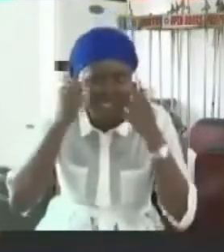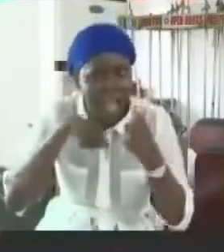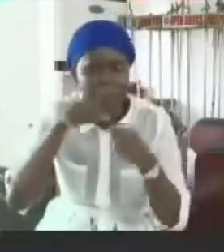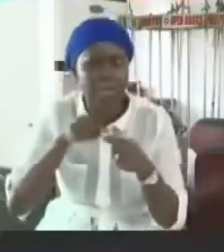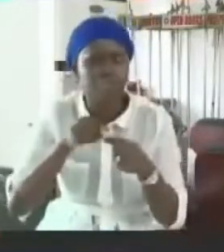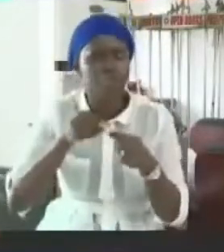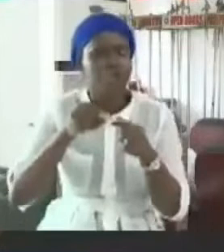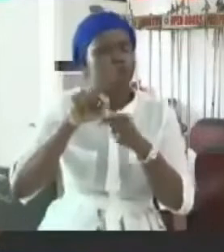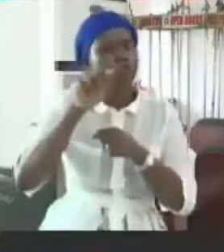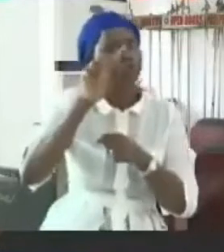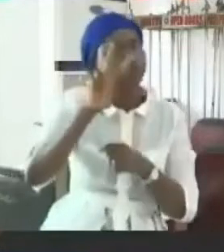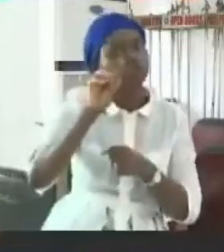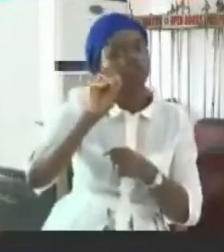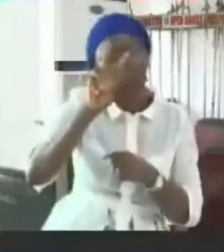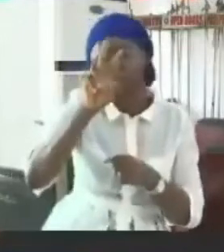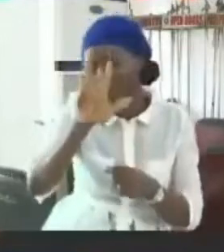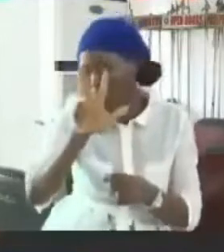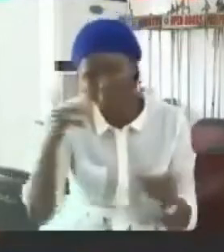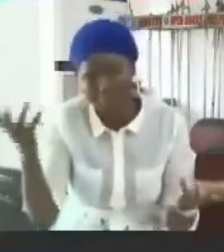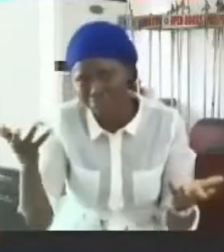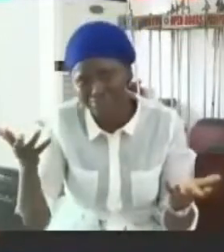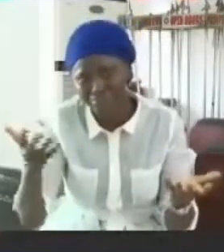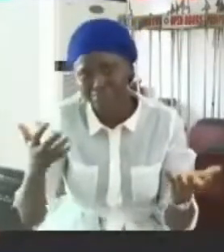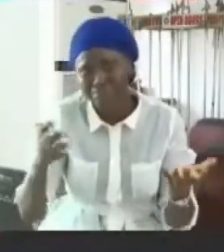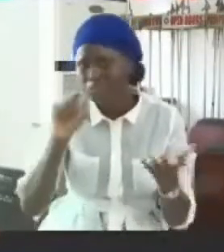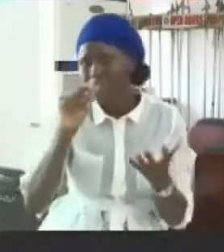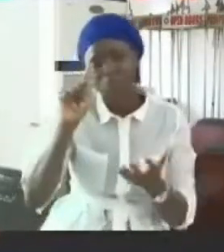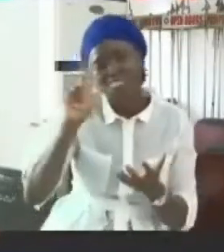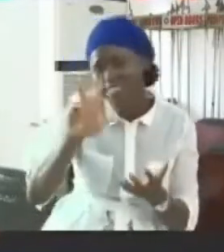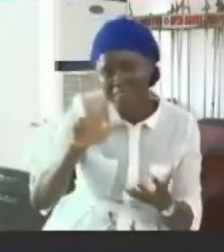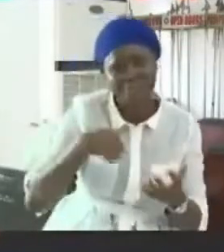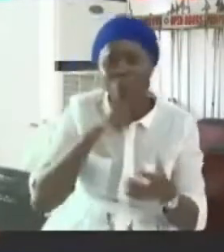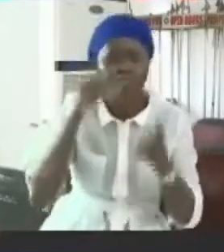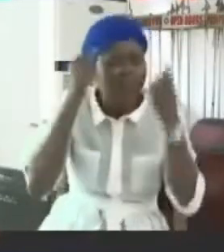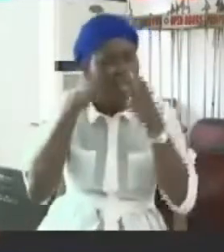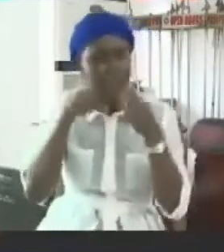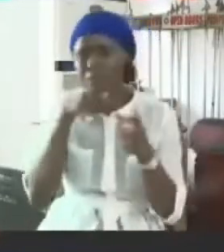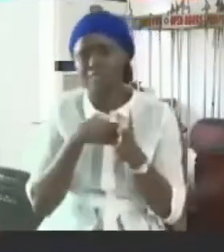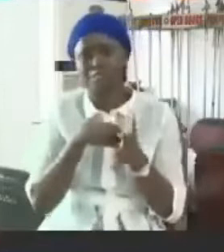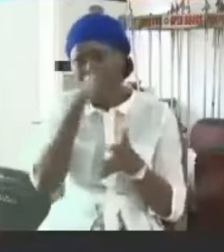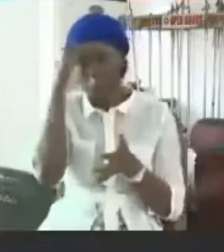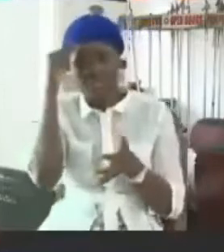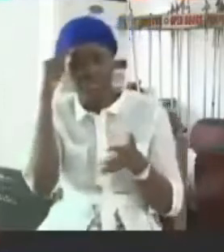spoken to me about that, because there is a lot to deal with now.